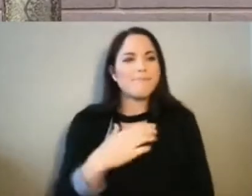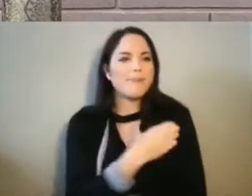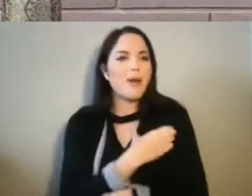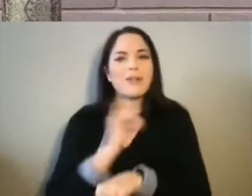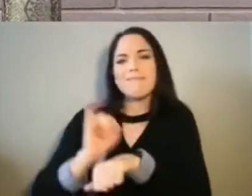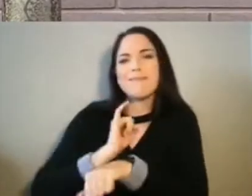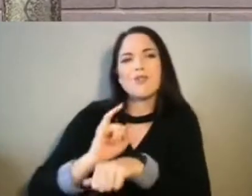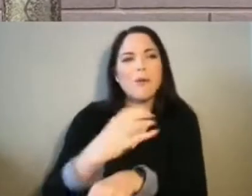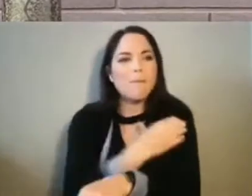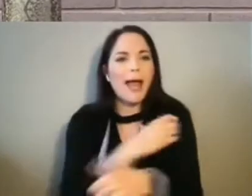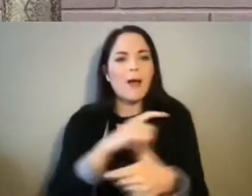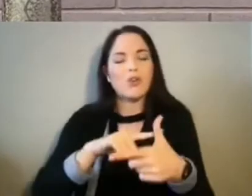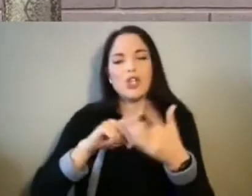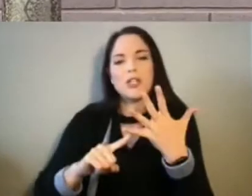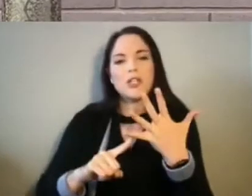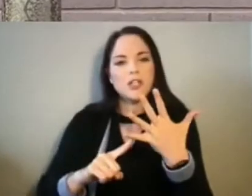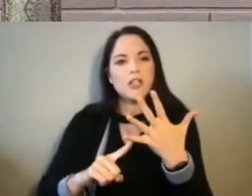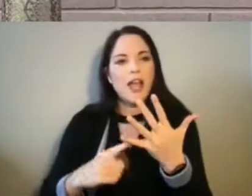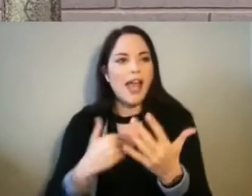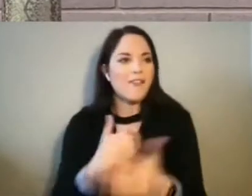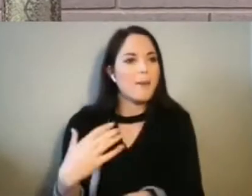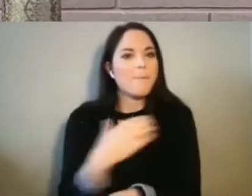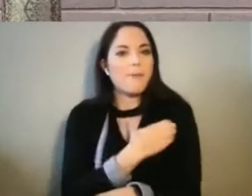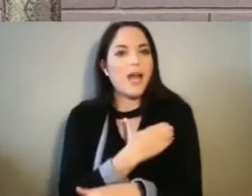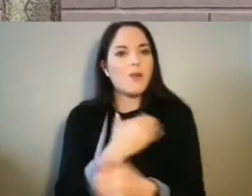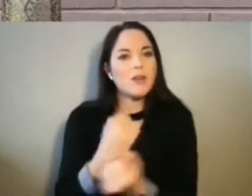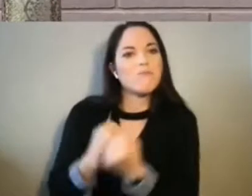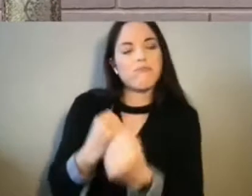power outages or losing power.